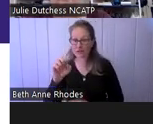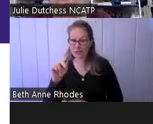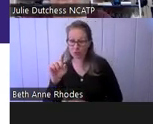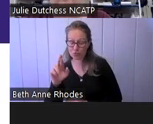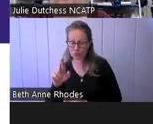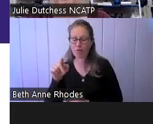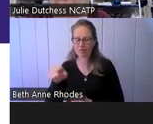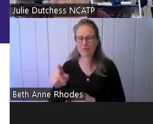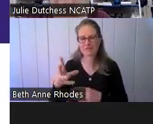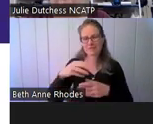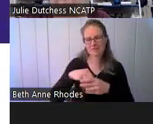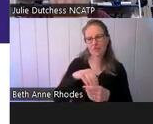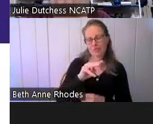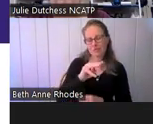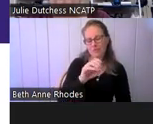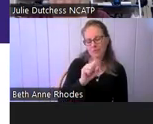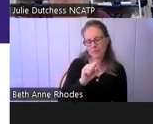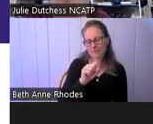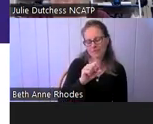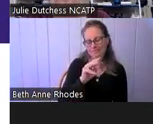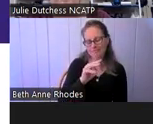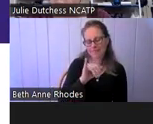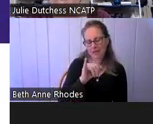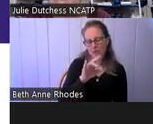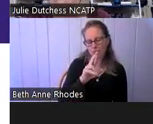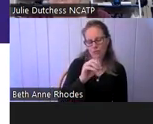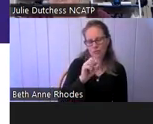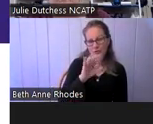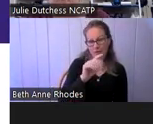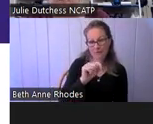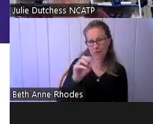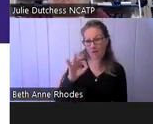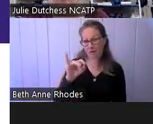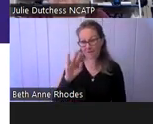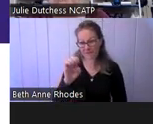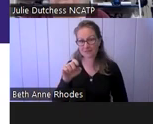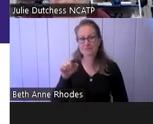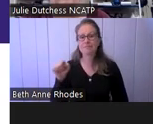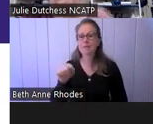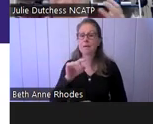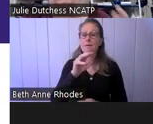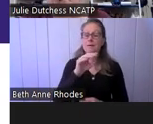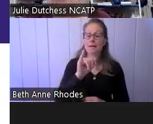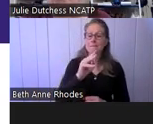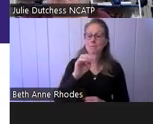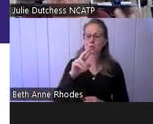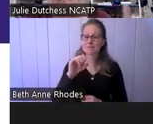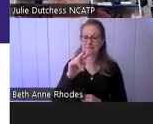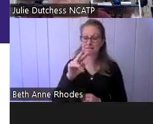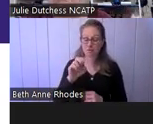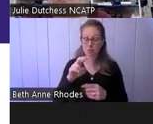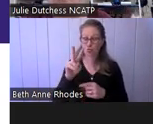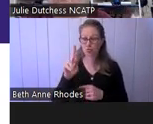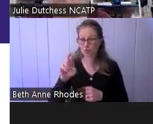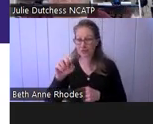the Microsoft Office suite tools. But anyways, Immersive Reader will read text aloud and highlight